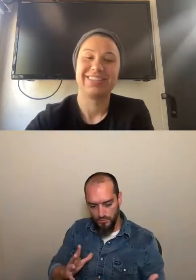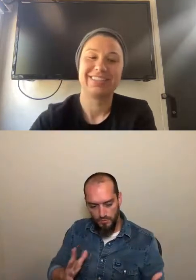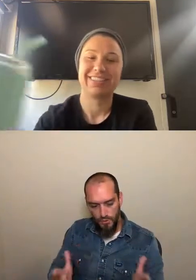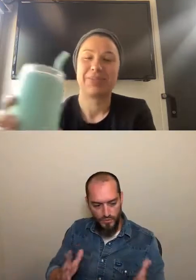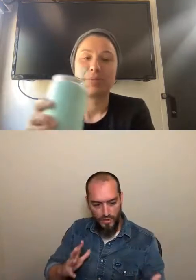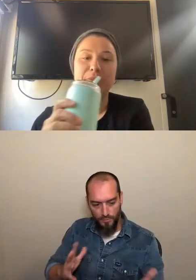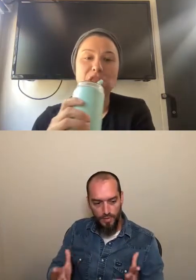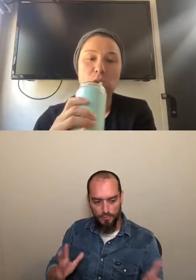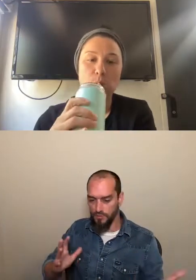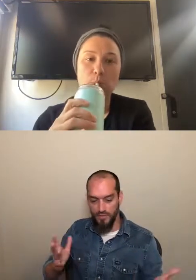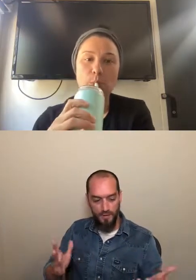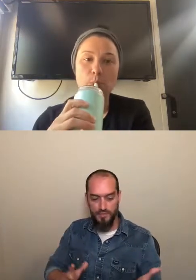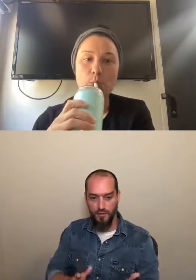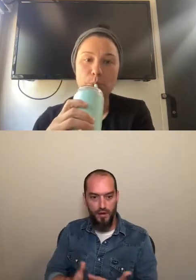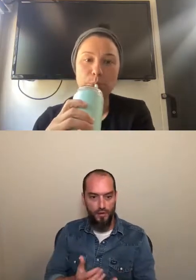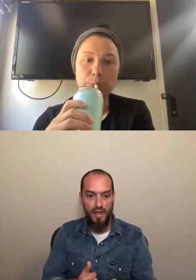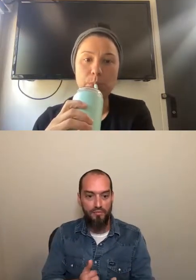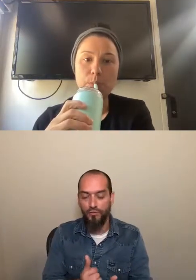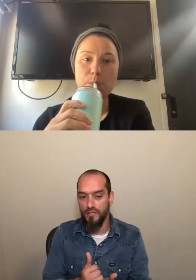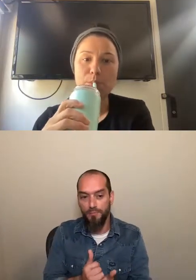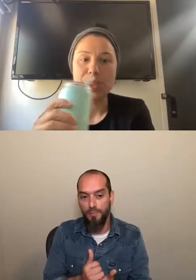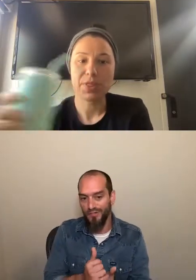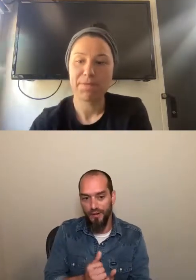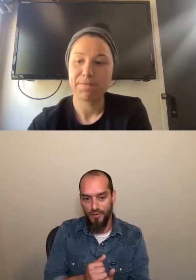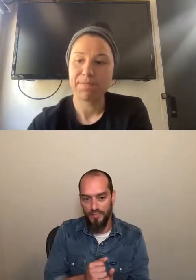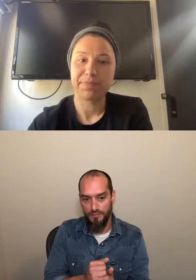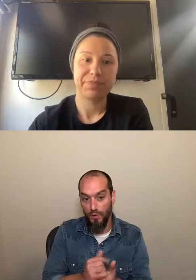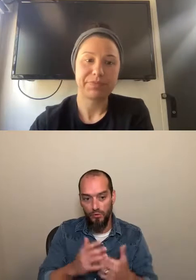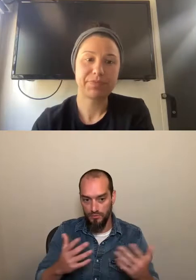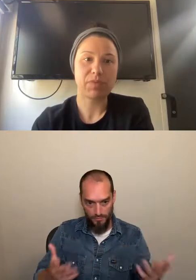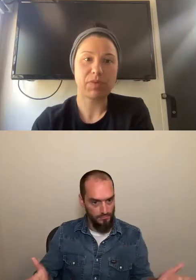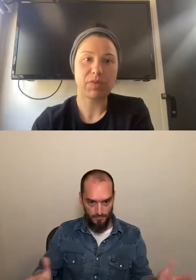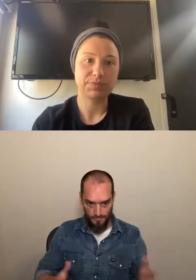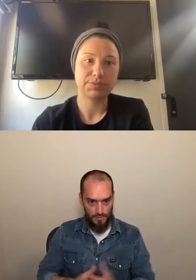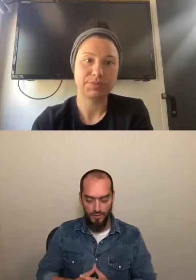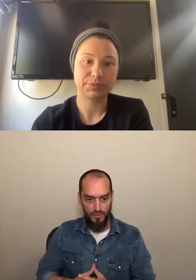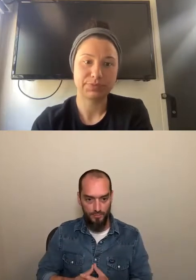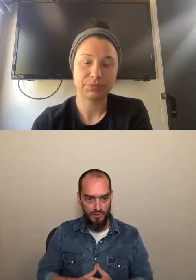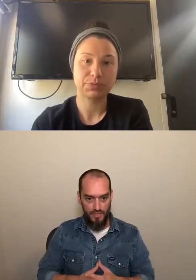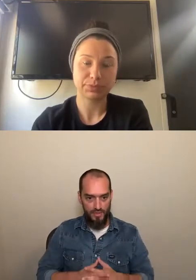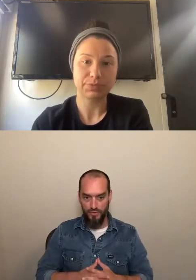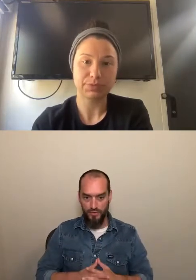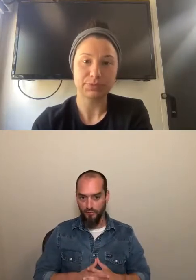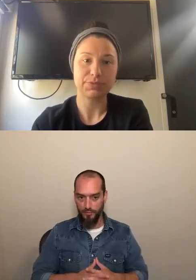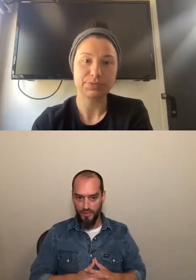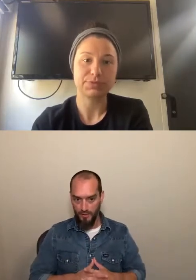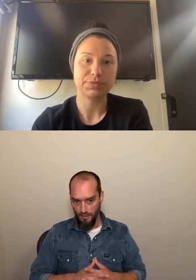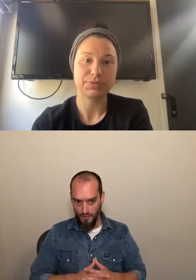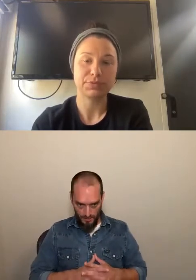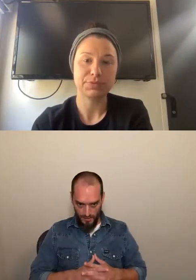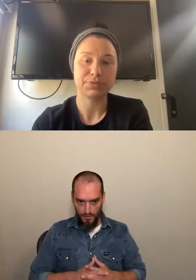So no one has found a problem. Sometimes they'll already have three inspection companies, mold inspection companies, that have been out there before